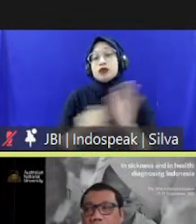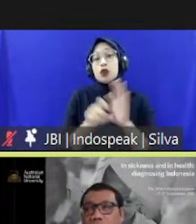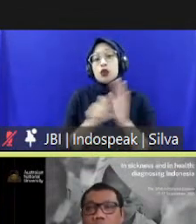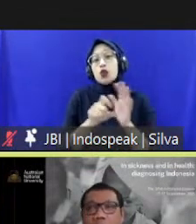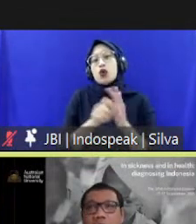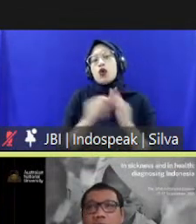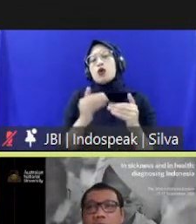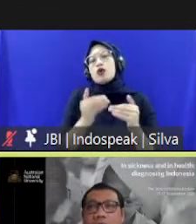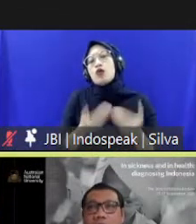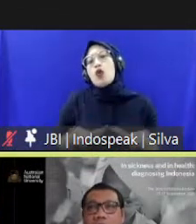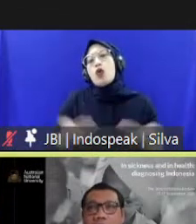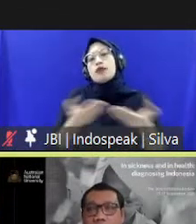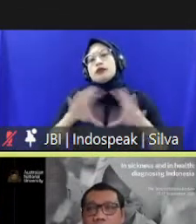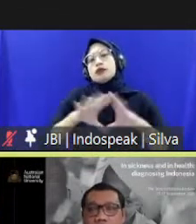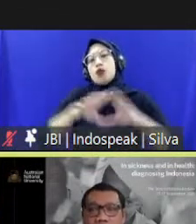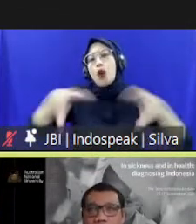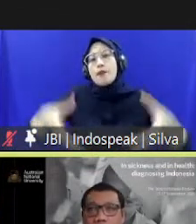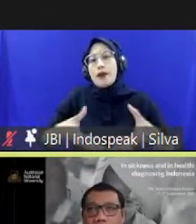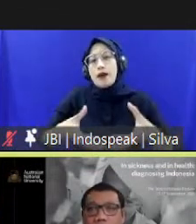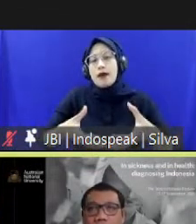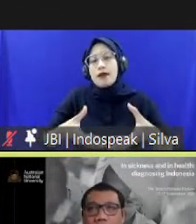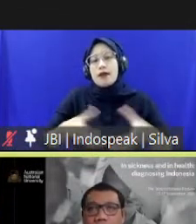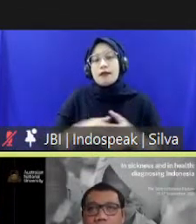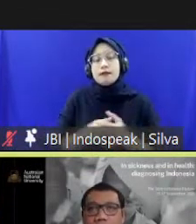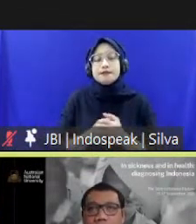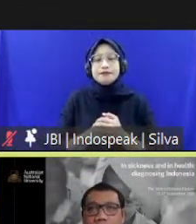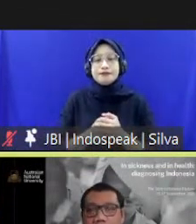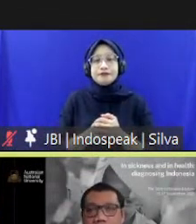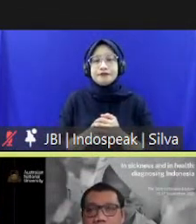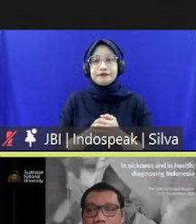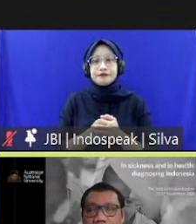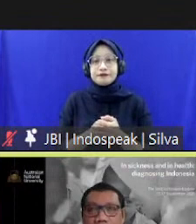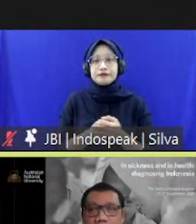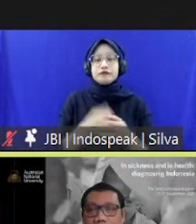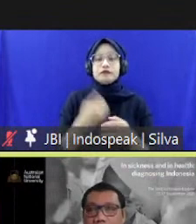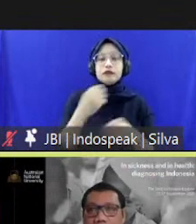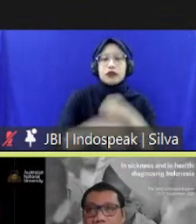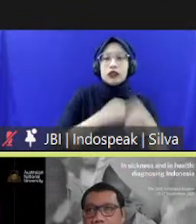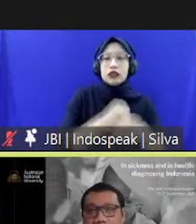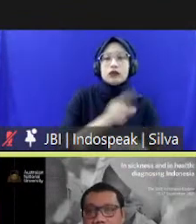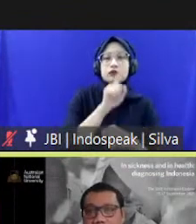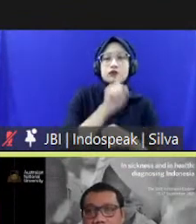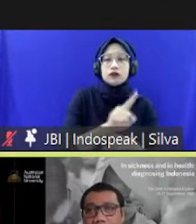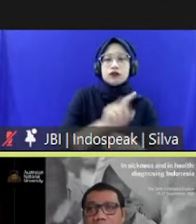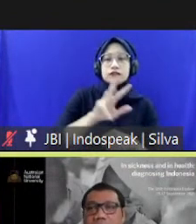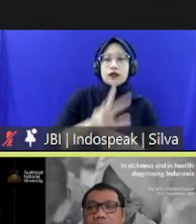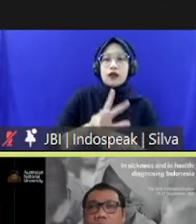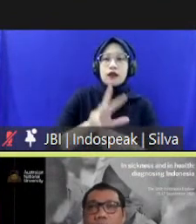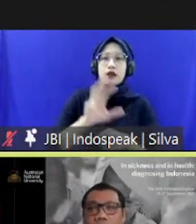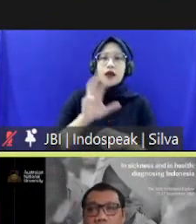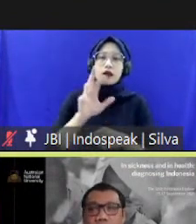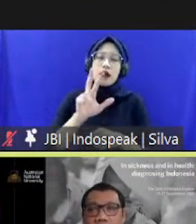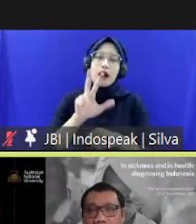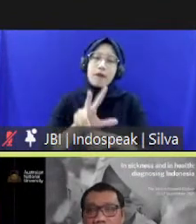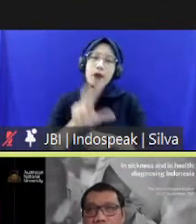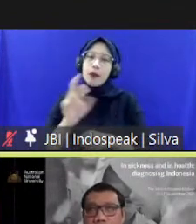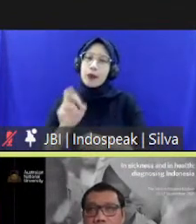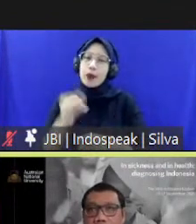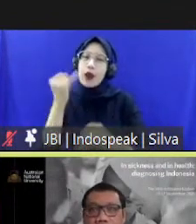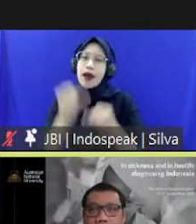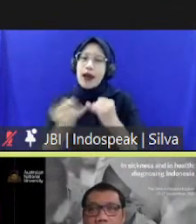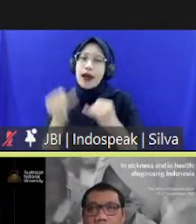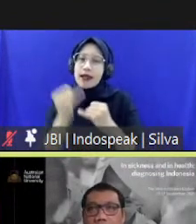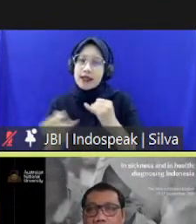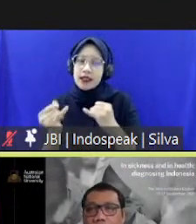it's been a while that the safe motherhood, for example, back in 1980s, late 1980s, when the first conference